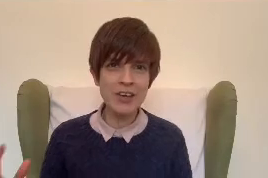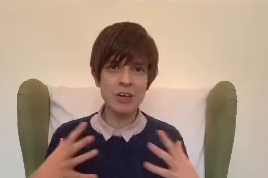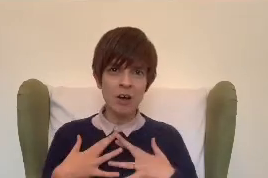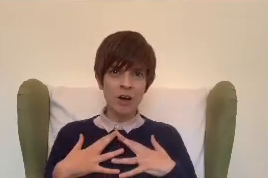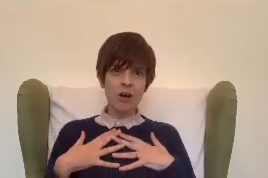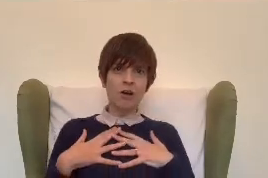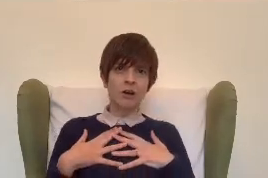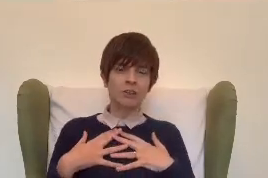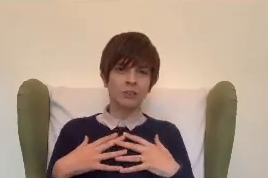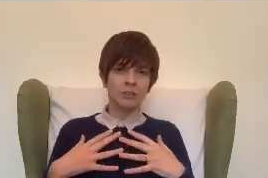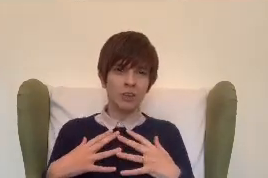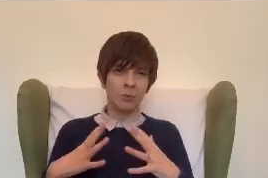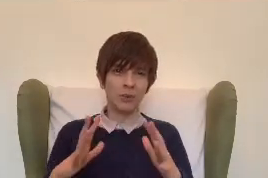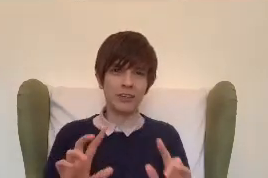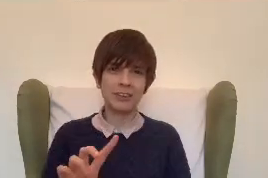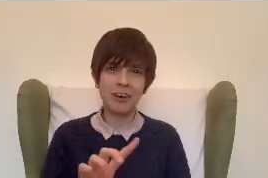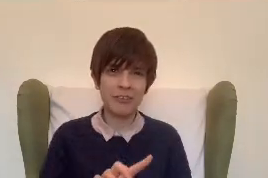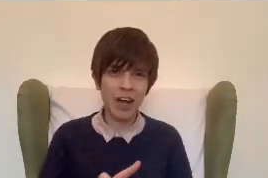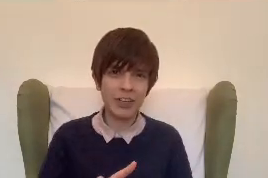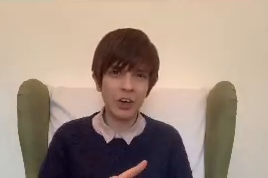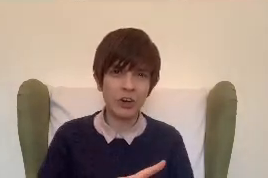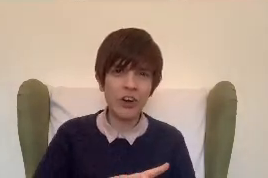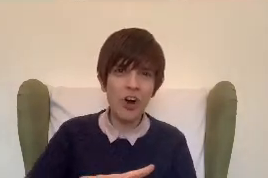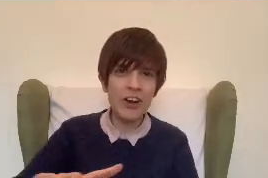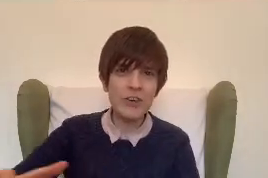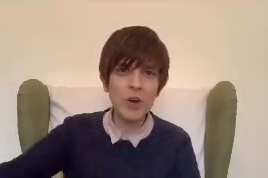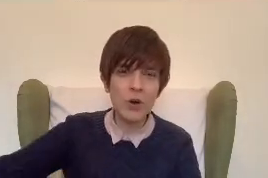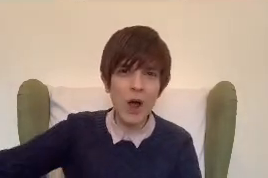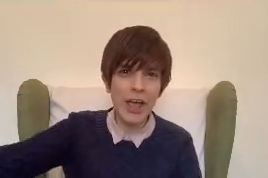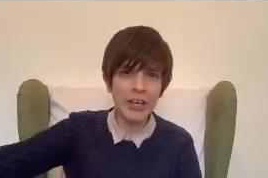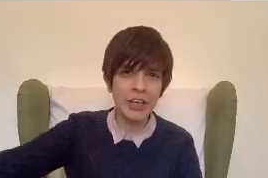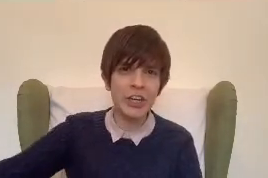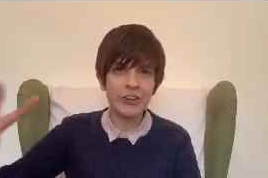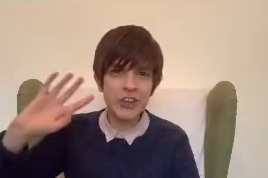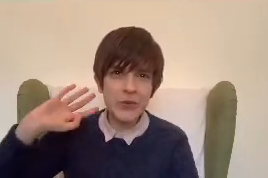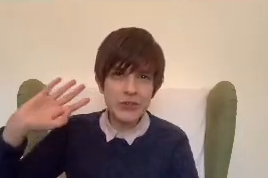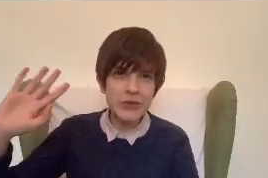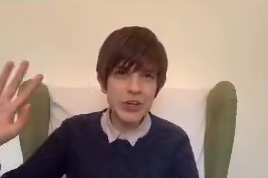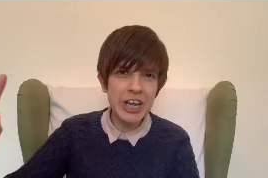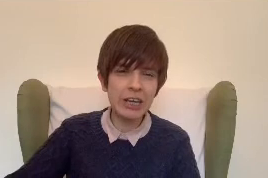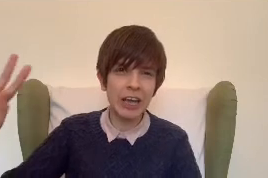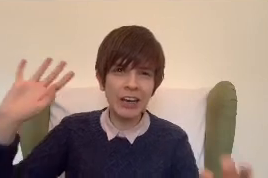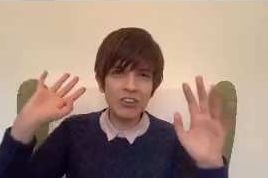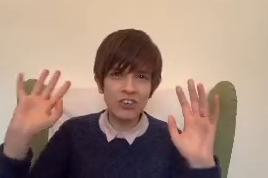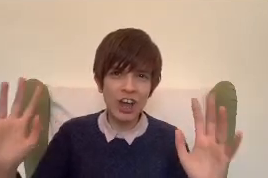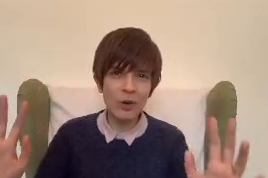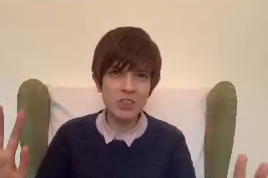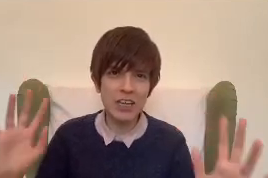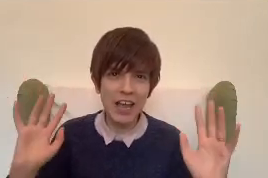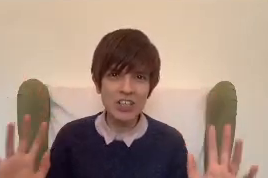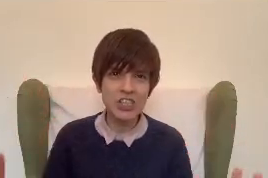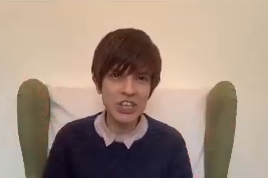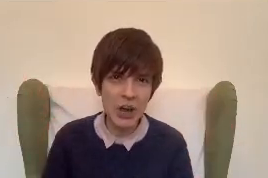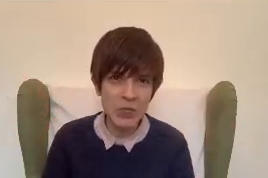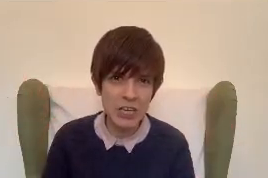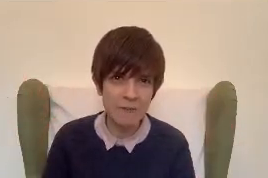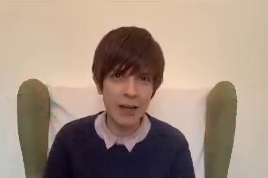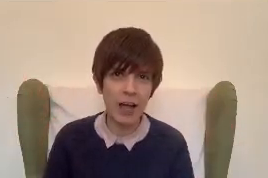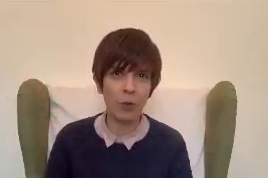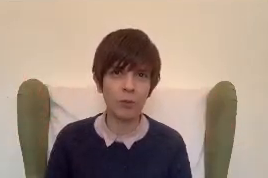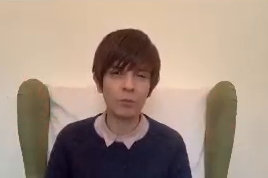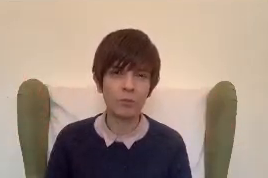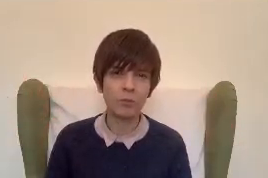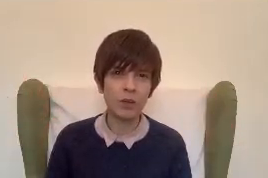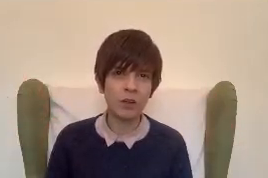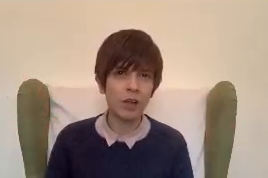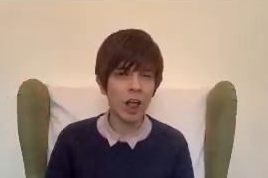of the bed. But Little Red Riding Hood had already run away, and she was running and shouting for